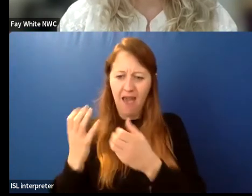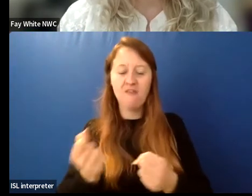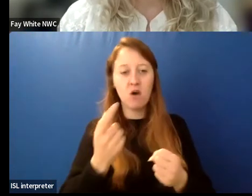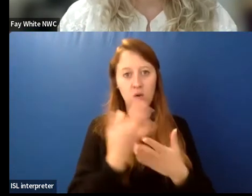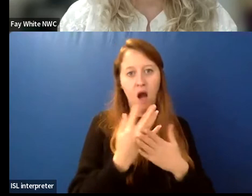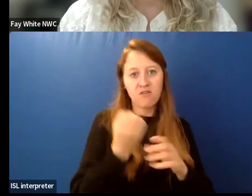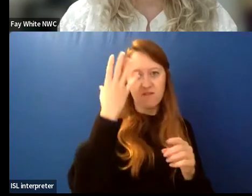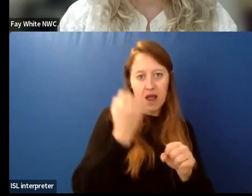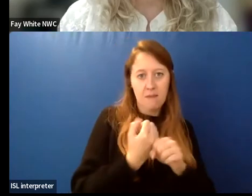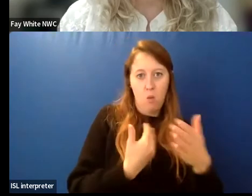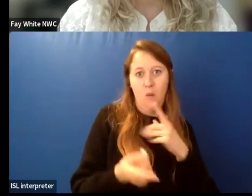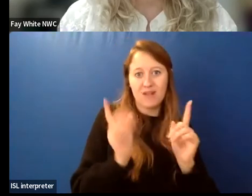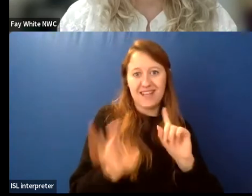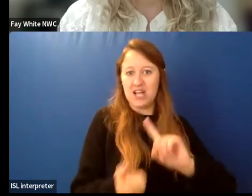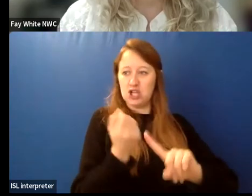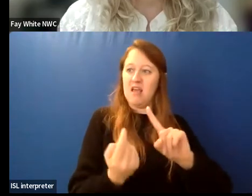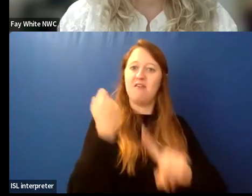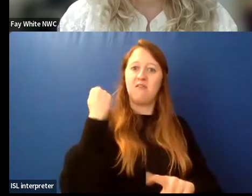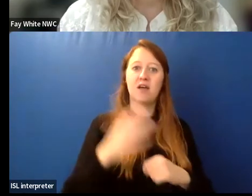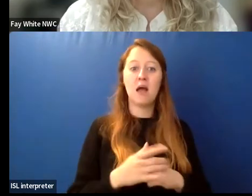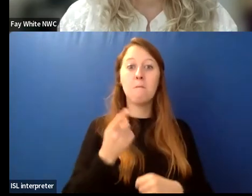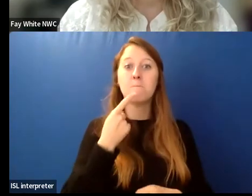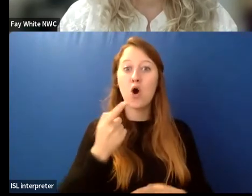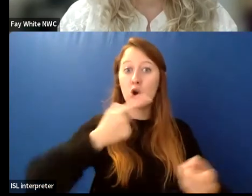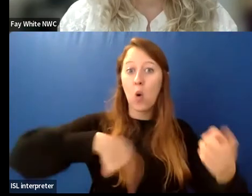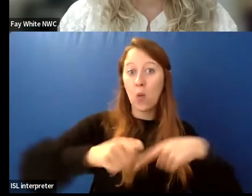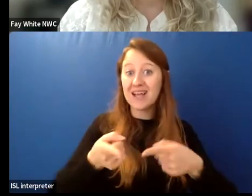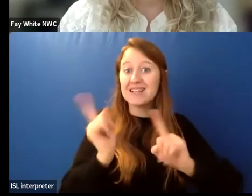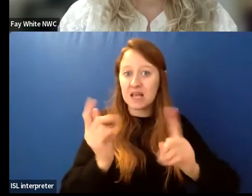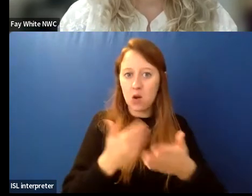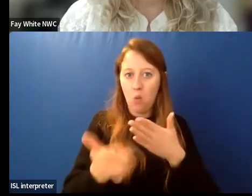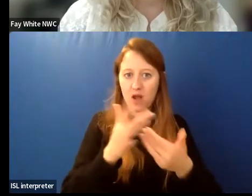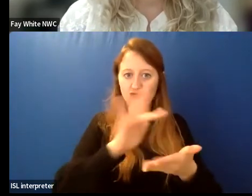Eighth Amendment, there's a kind of sense, I often think, that there isn't anything that we can't do.